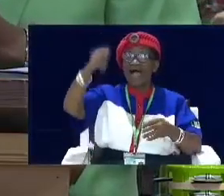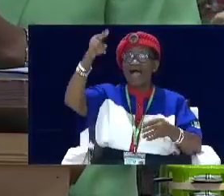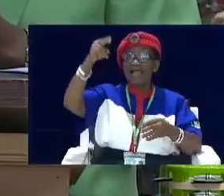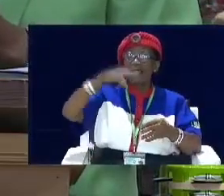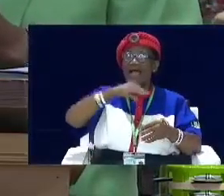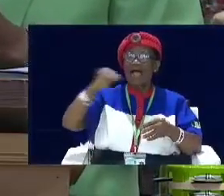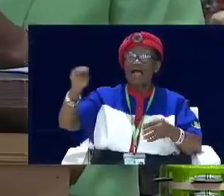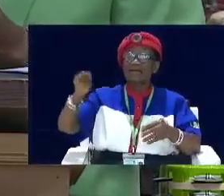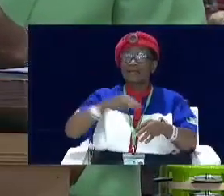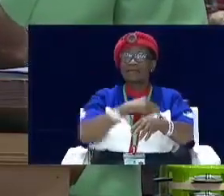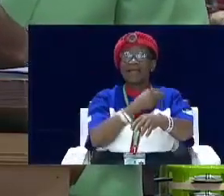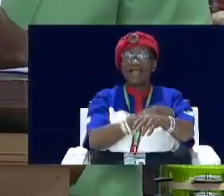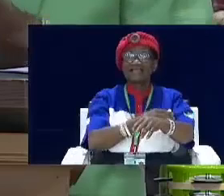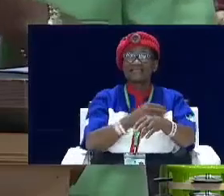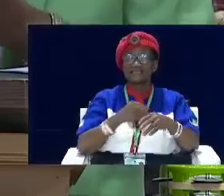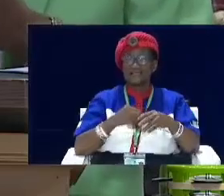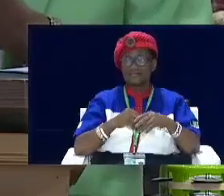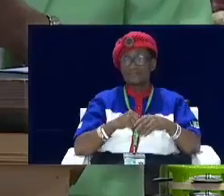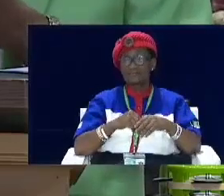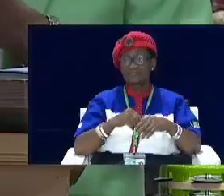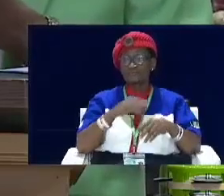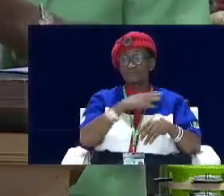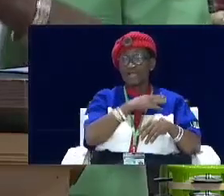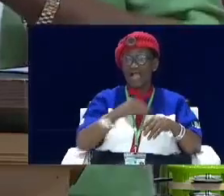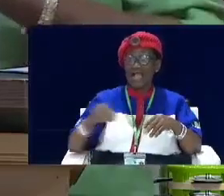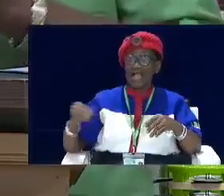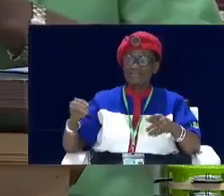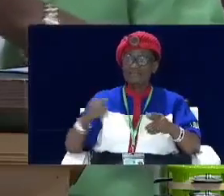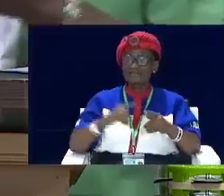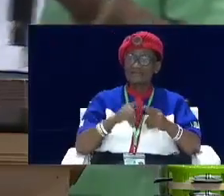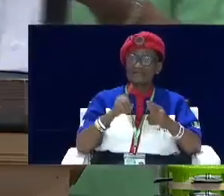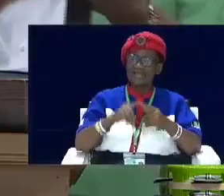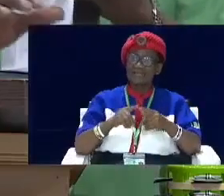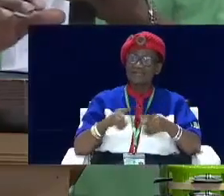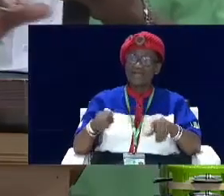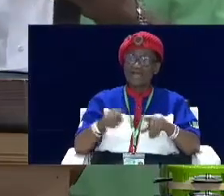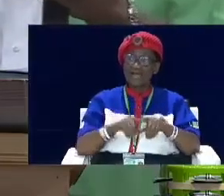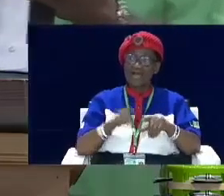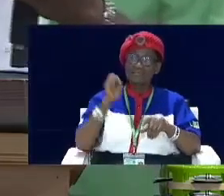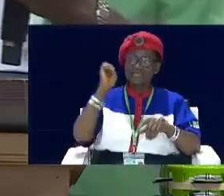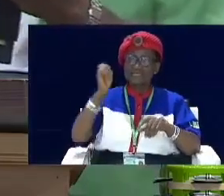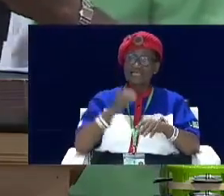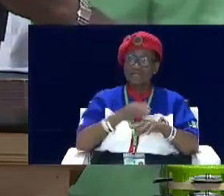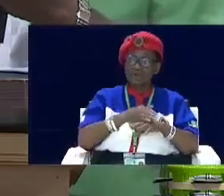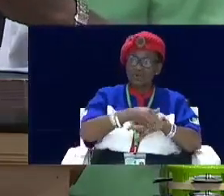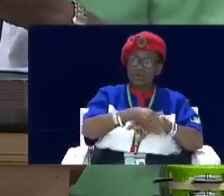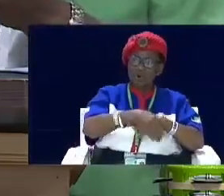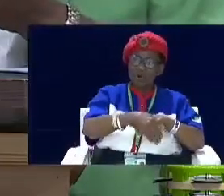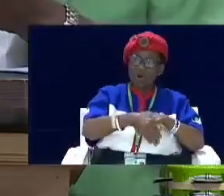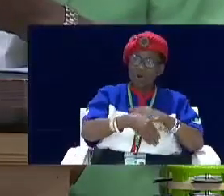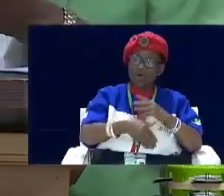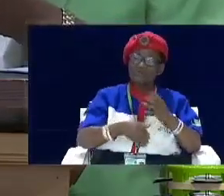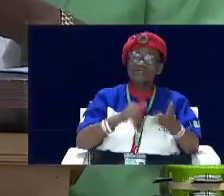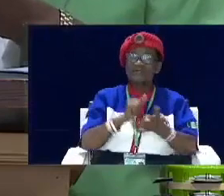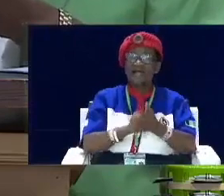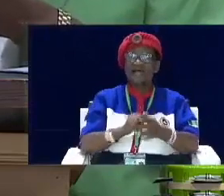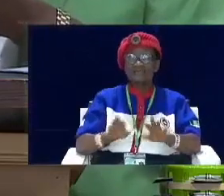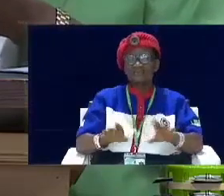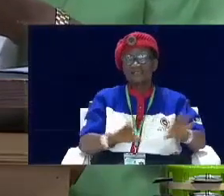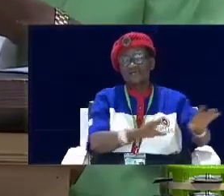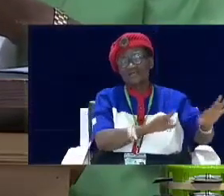lágbára. And then, as he crossed that river. Bí ó sì ti la odò náà kọjá yìí.